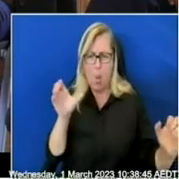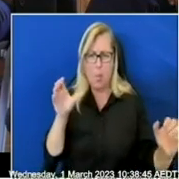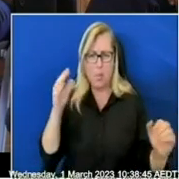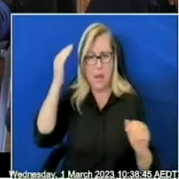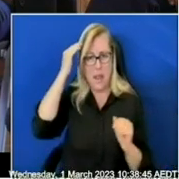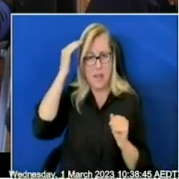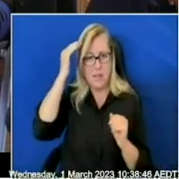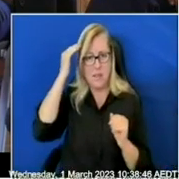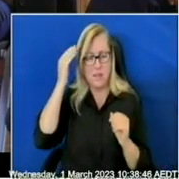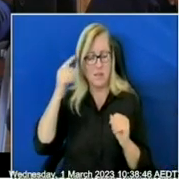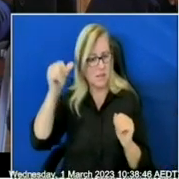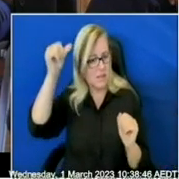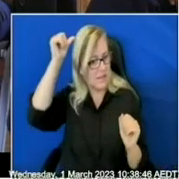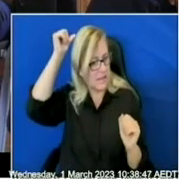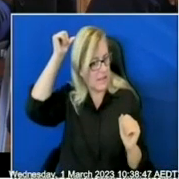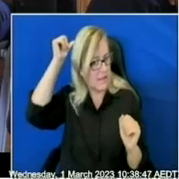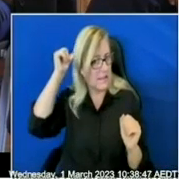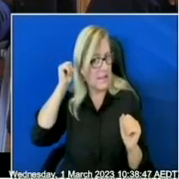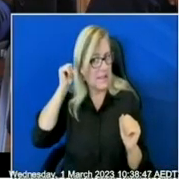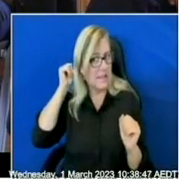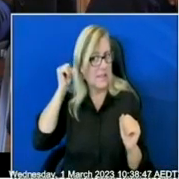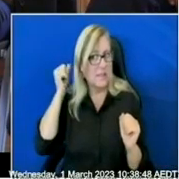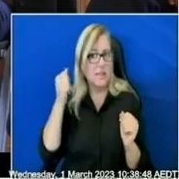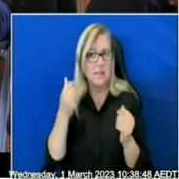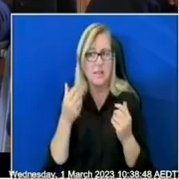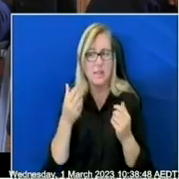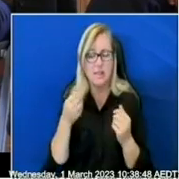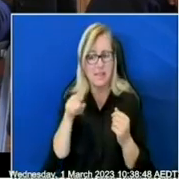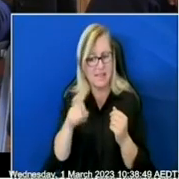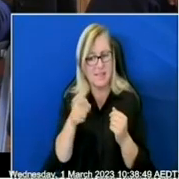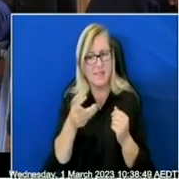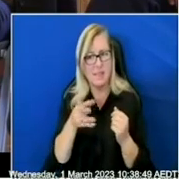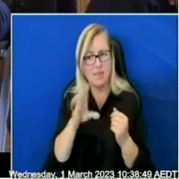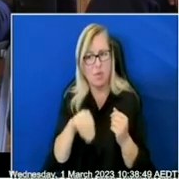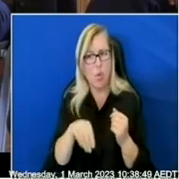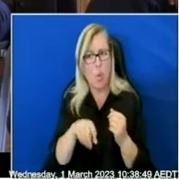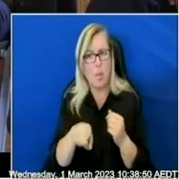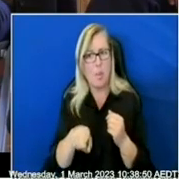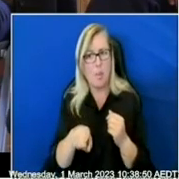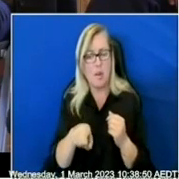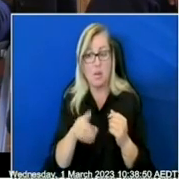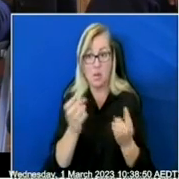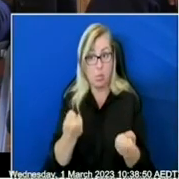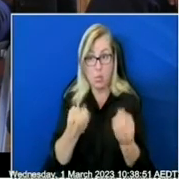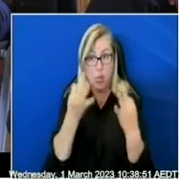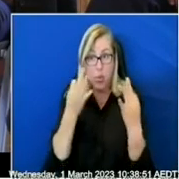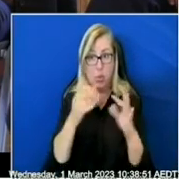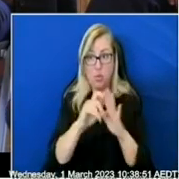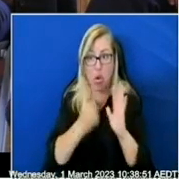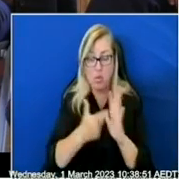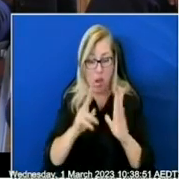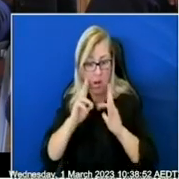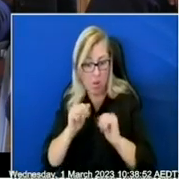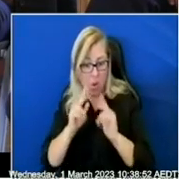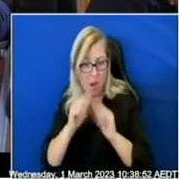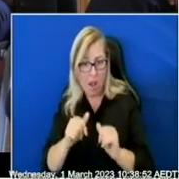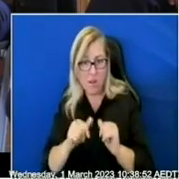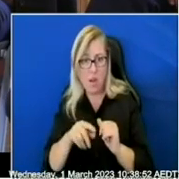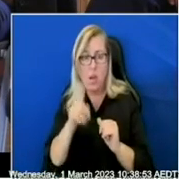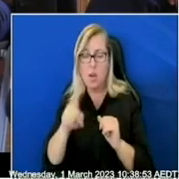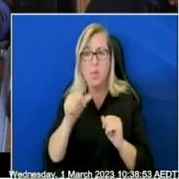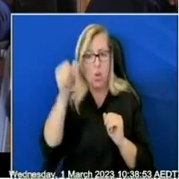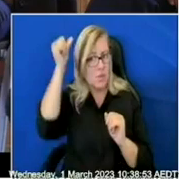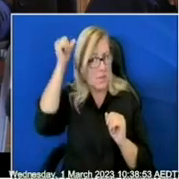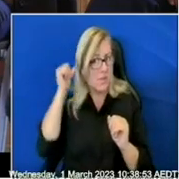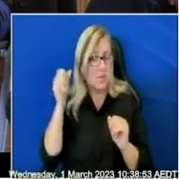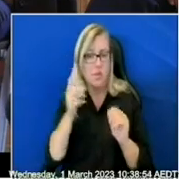on her head, she didn't receive medical attention because the scar wouldn't be like that. If you went to a doctor or a hospital, you